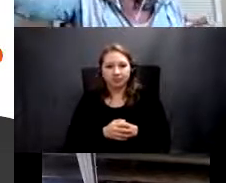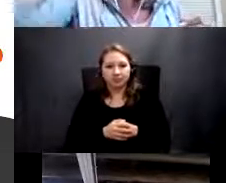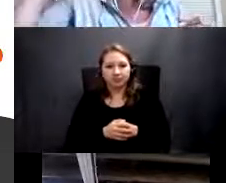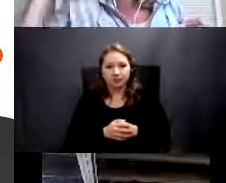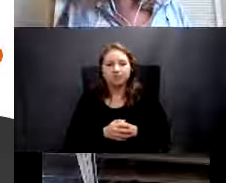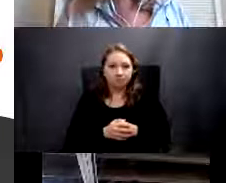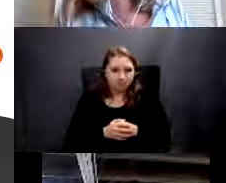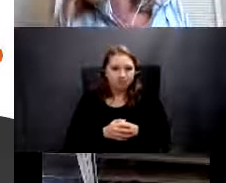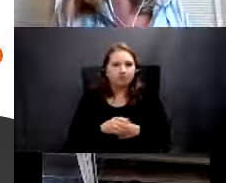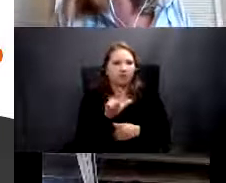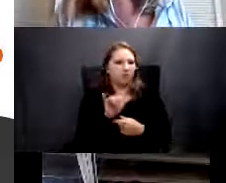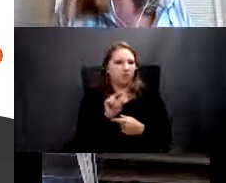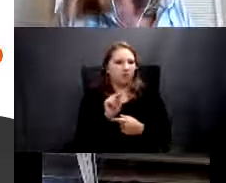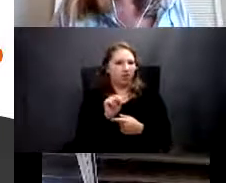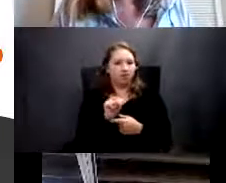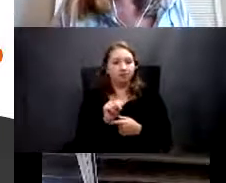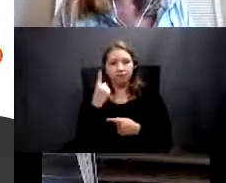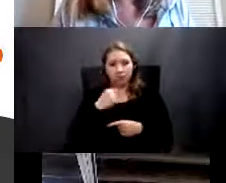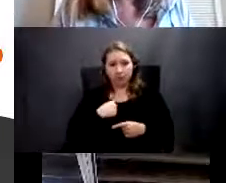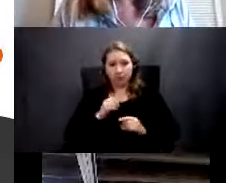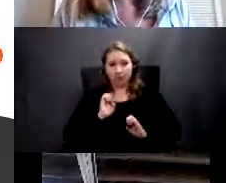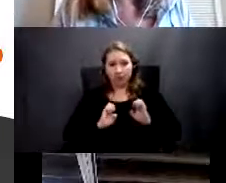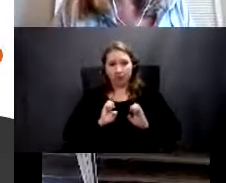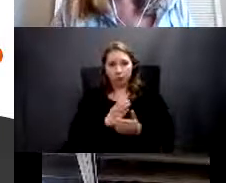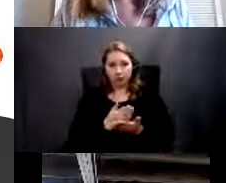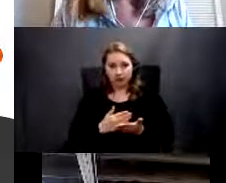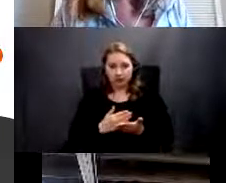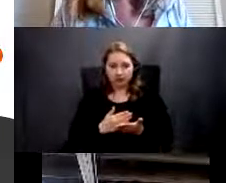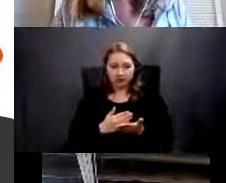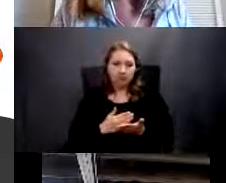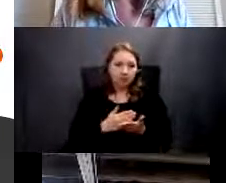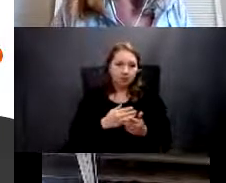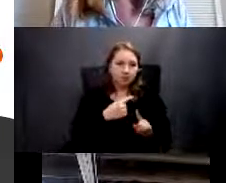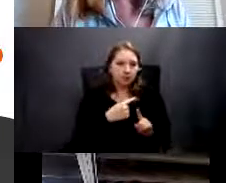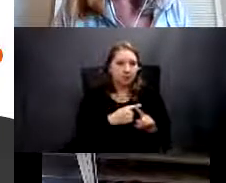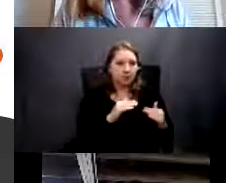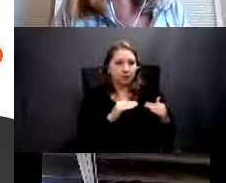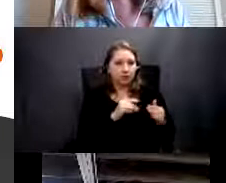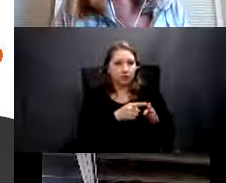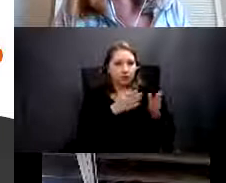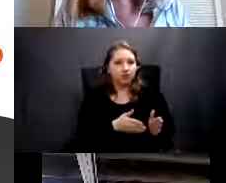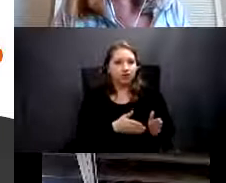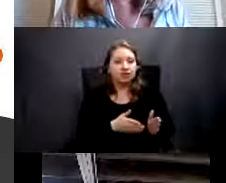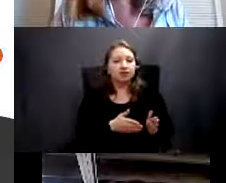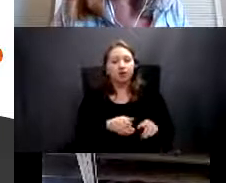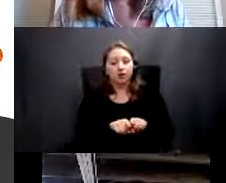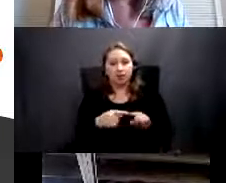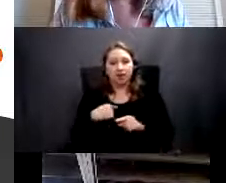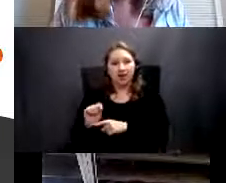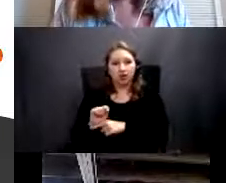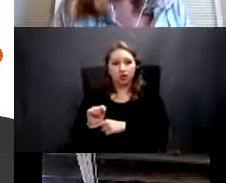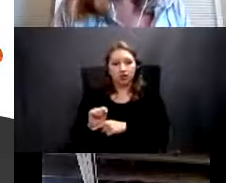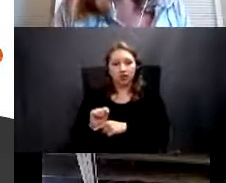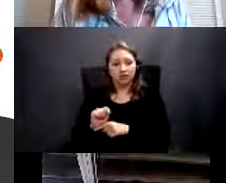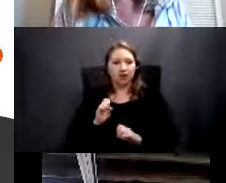So the emotional piece for me, in addition to being a peer specialist, I do trainings in emotional